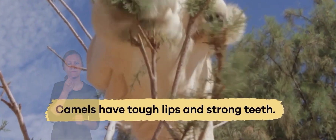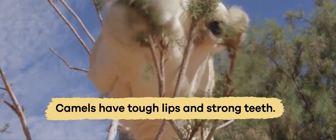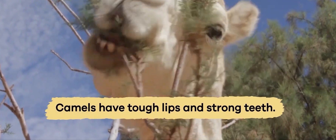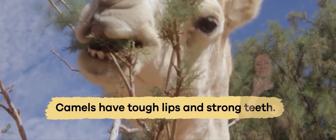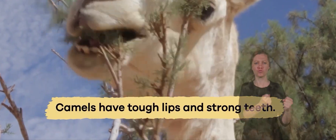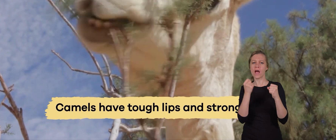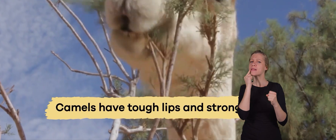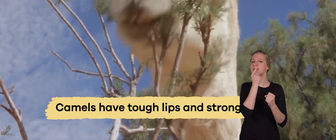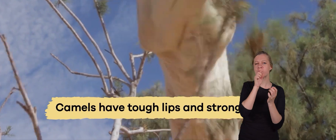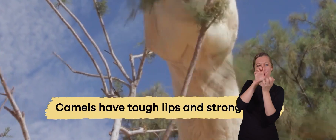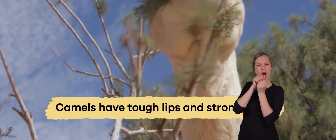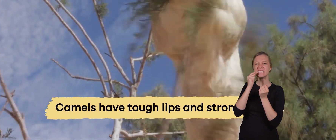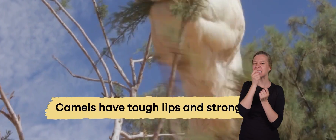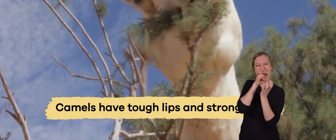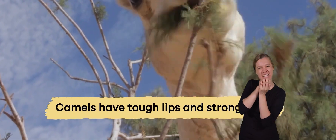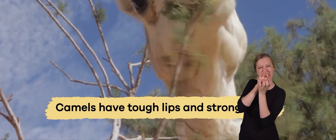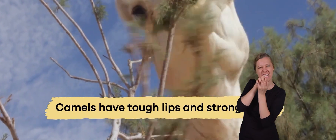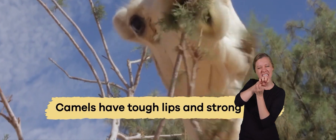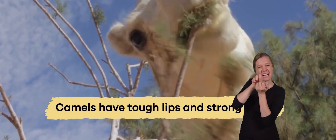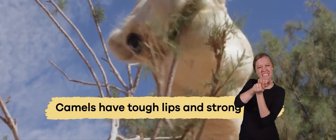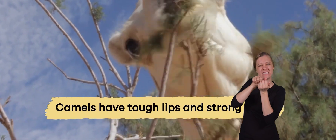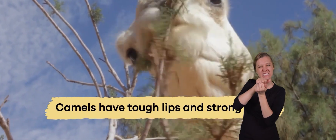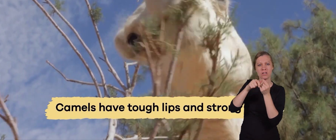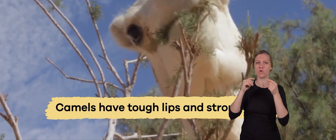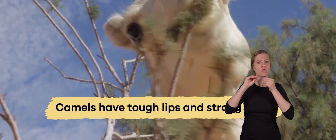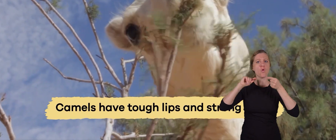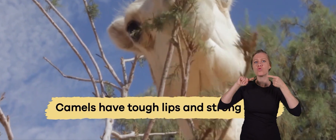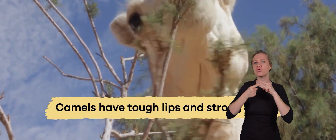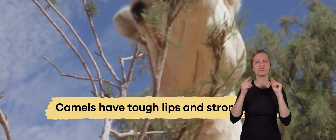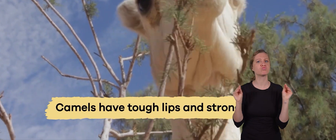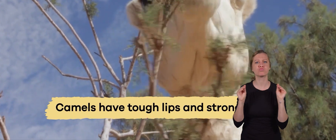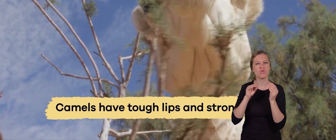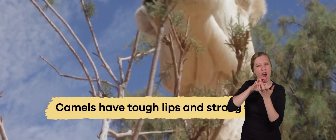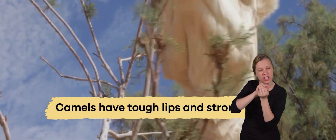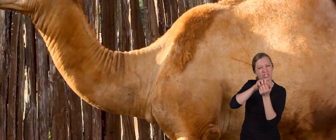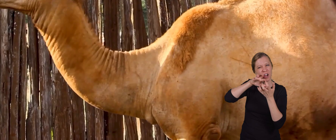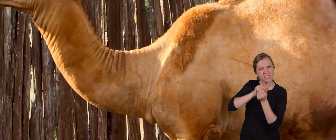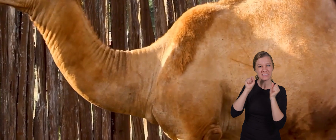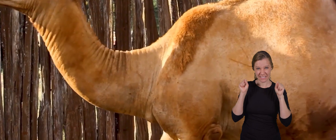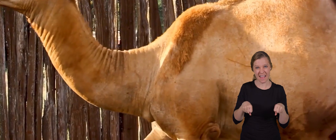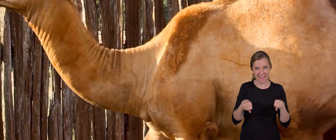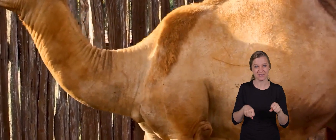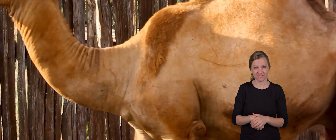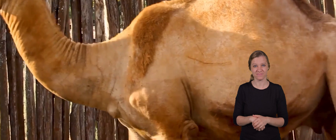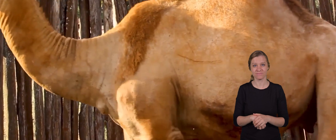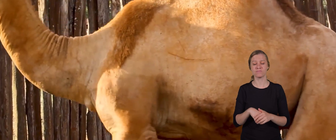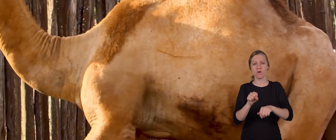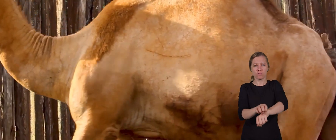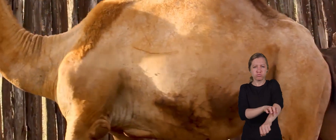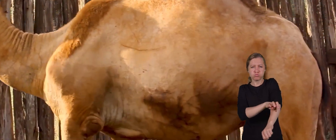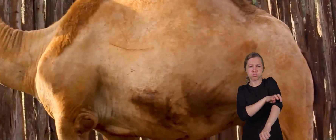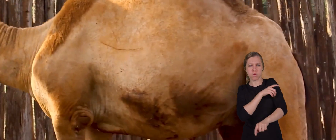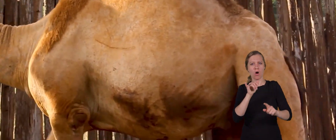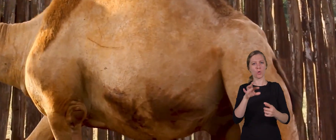tough lips and strong teeth that help them chew these rough plants without getting hurt. These furry mammals also have